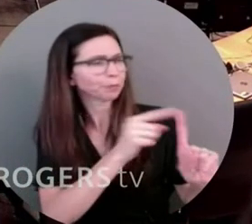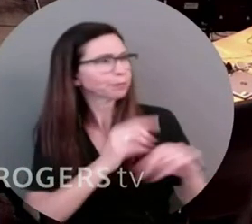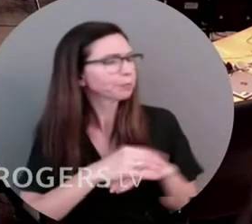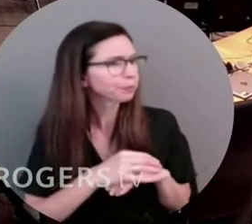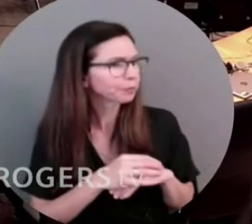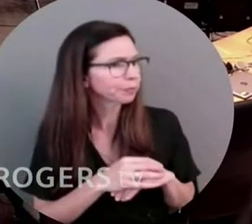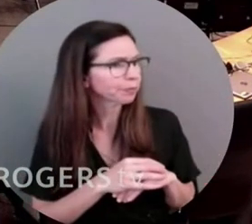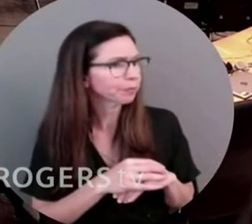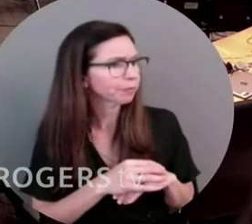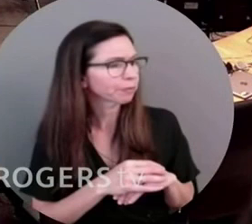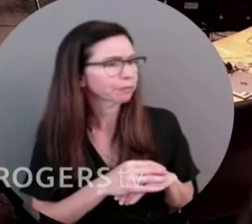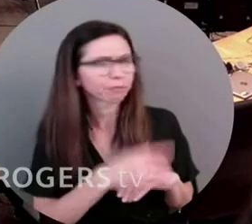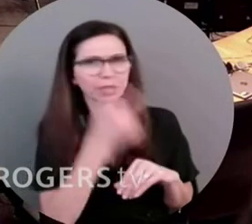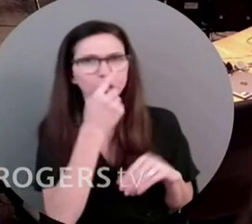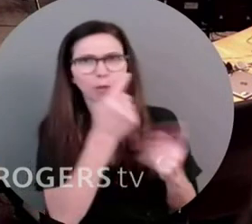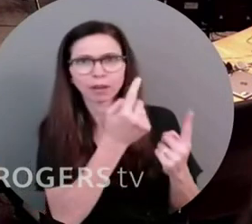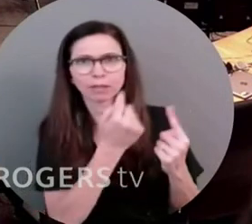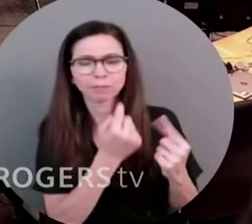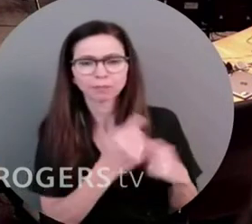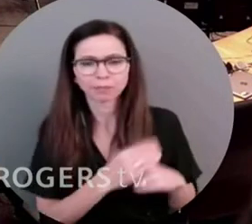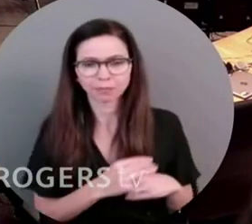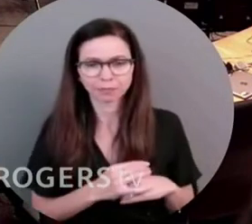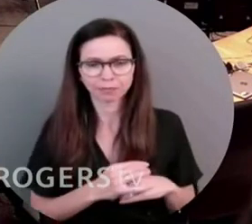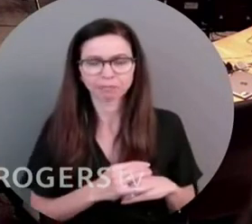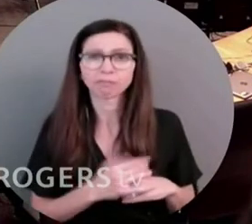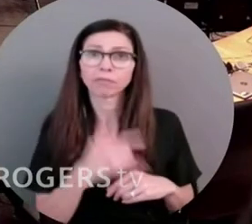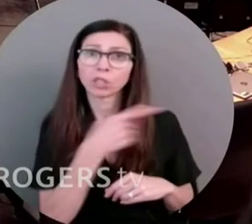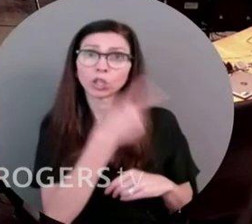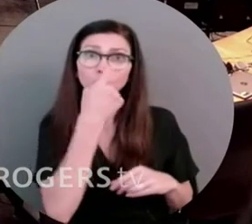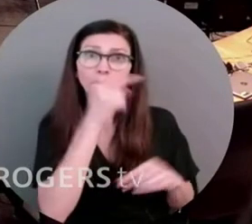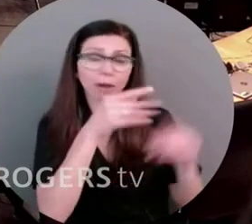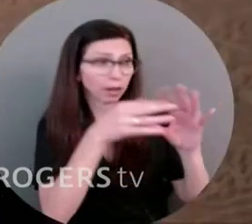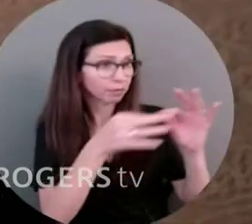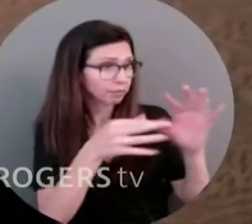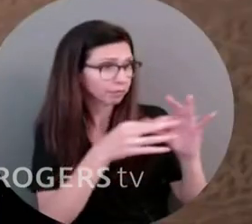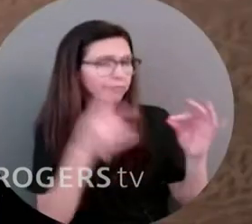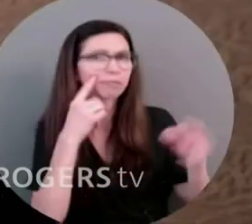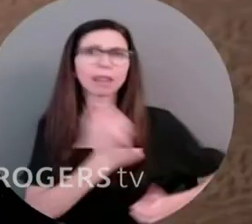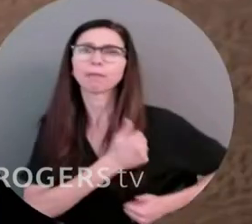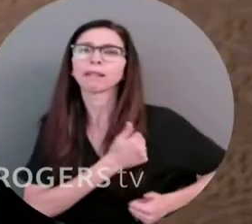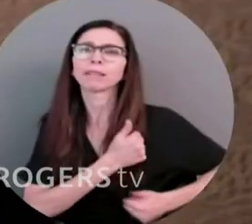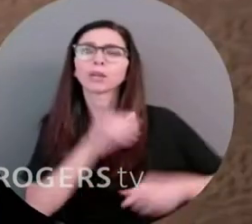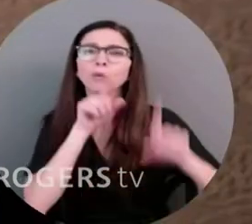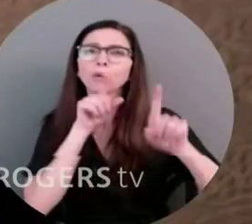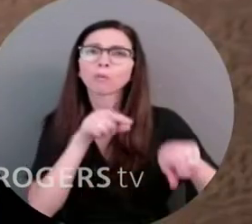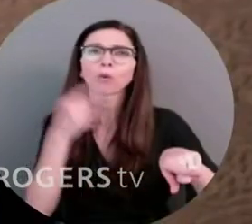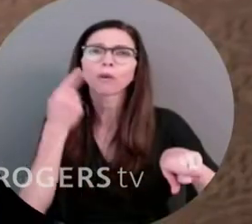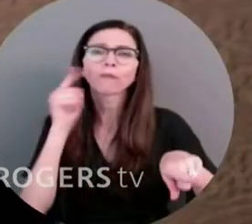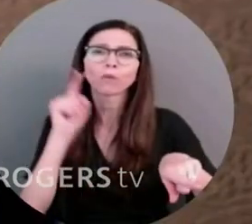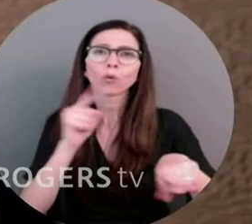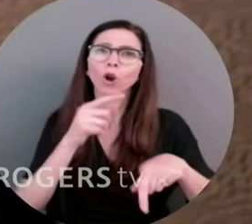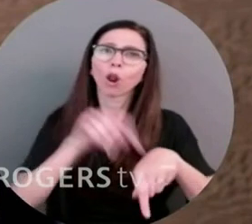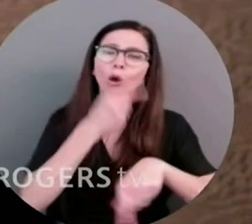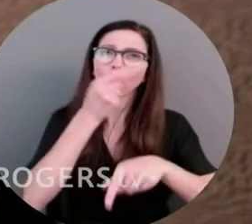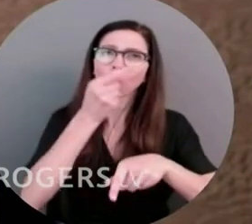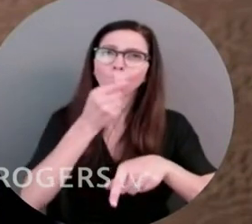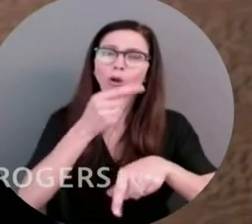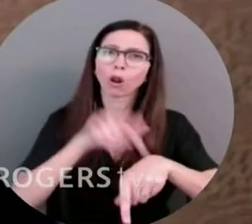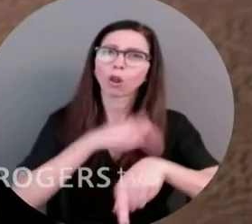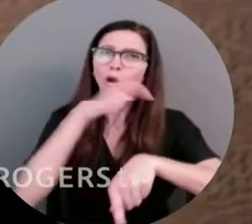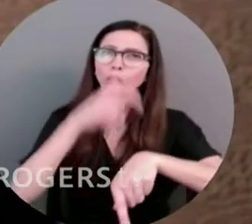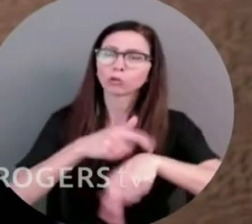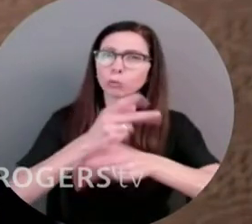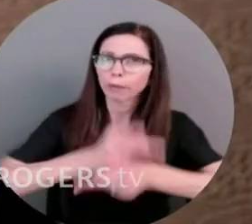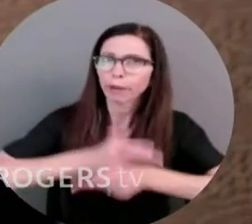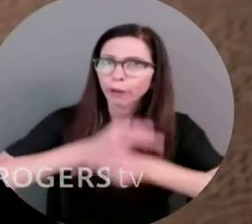I'm just looking for her comment on the military report on long-term care, and I wonder whether any of those findings is reflected